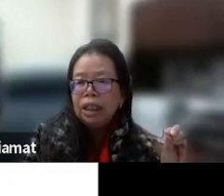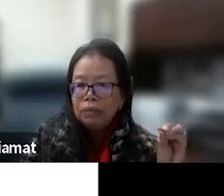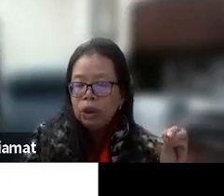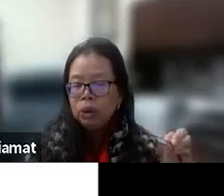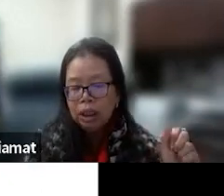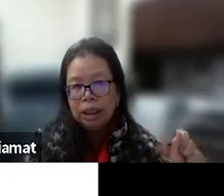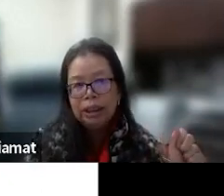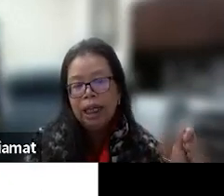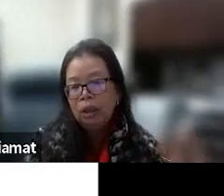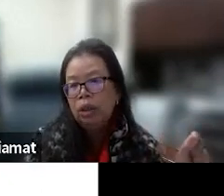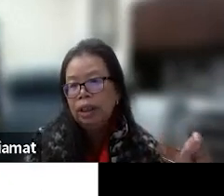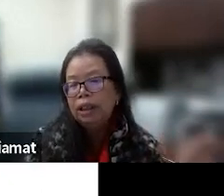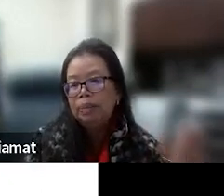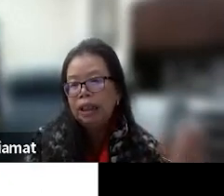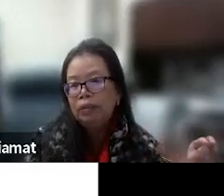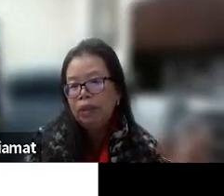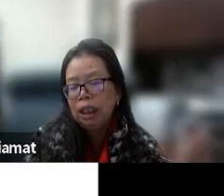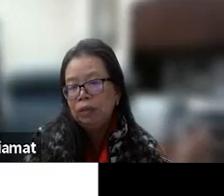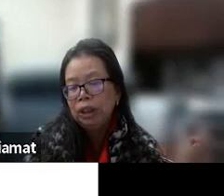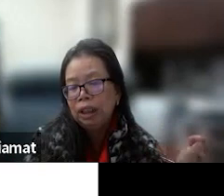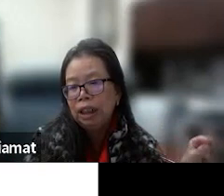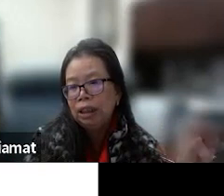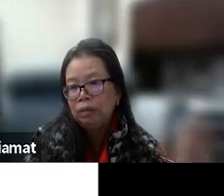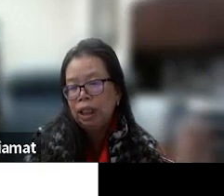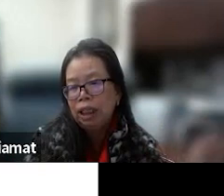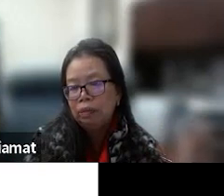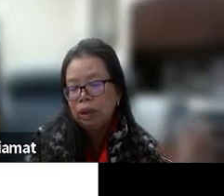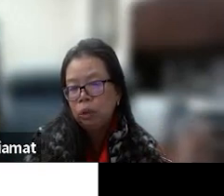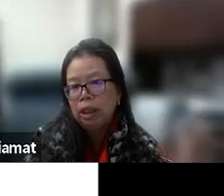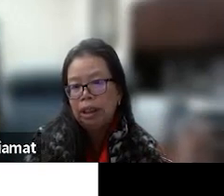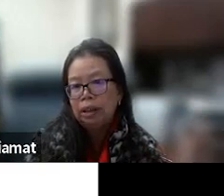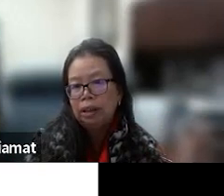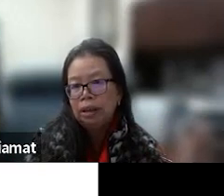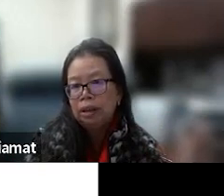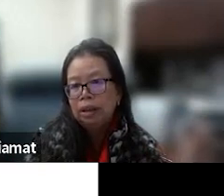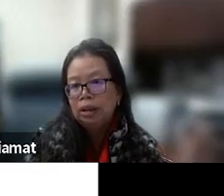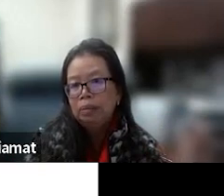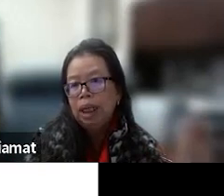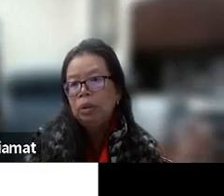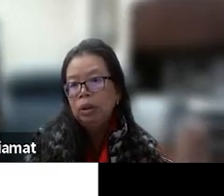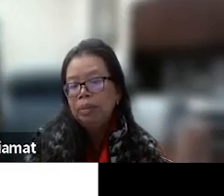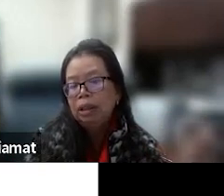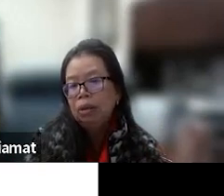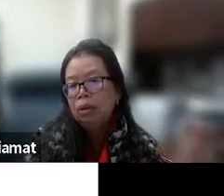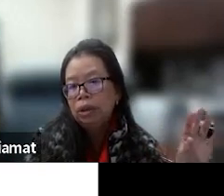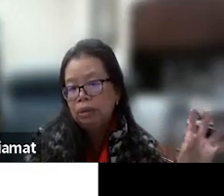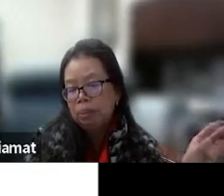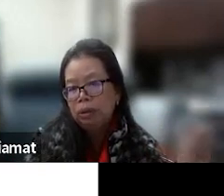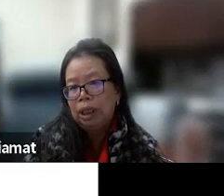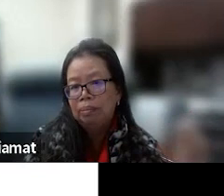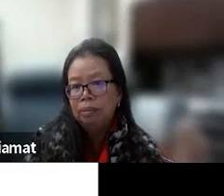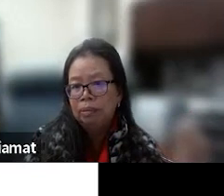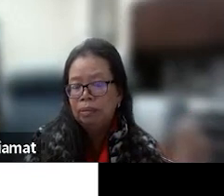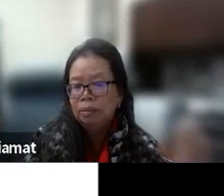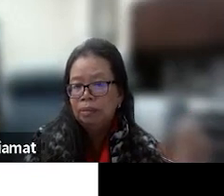The individual artist category is specifically for the needs of that individual artist to be able to meet the goals of the